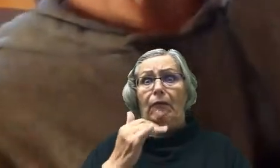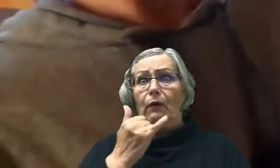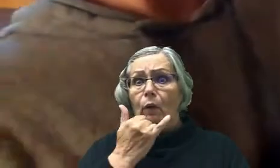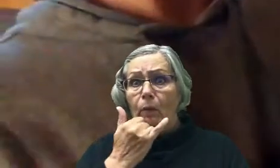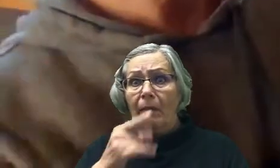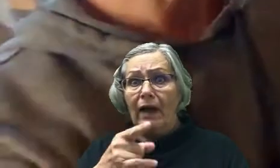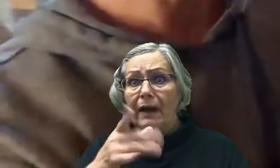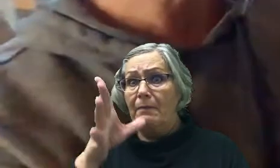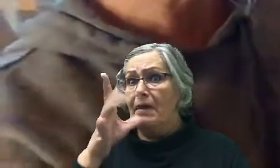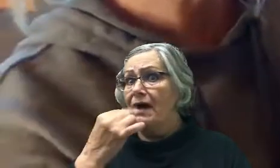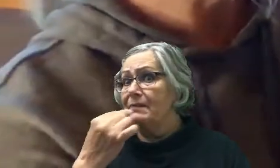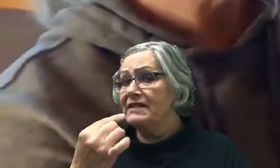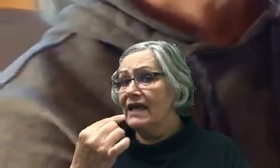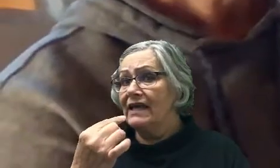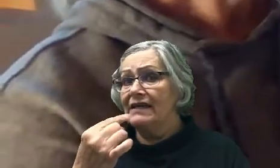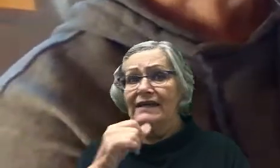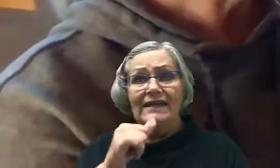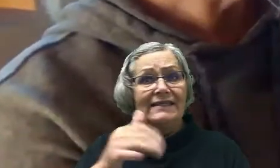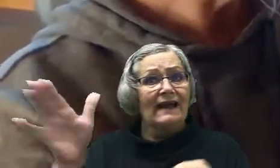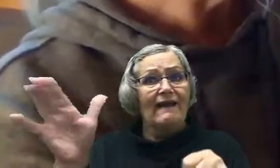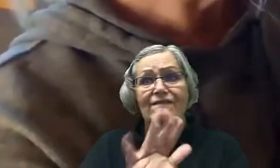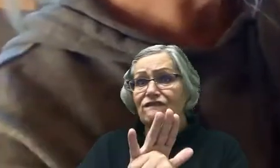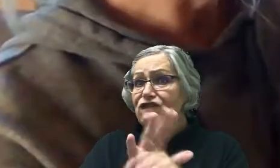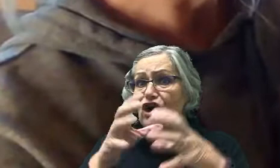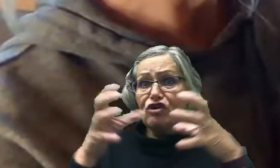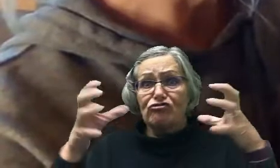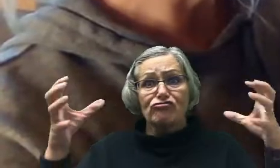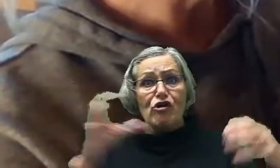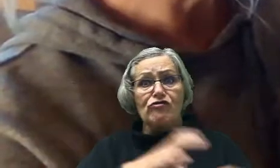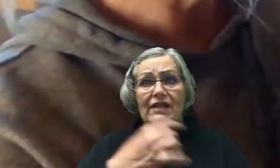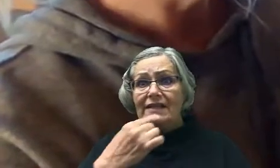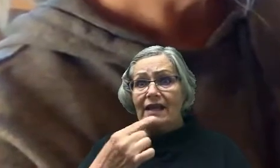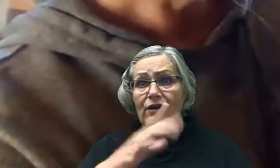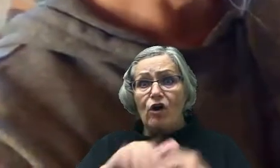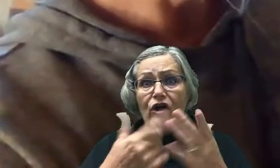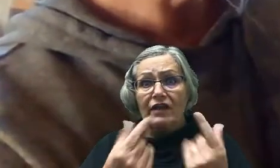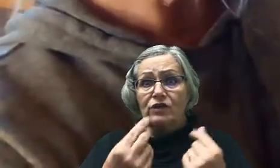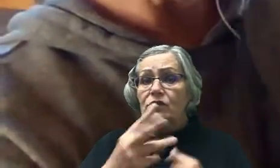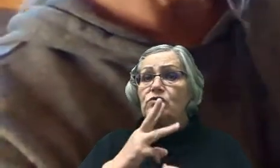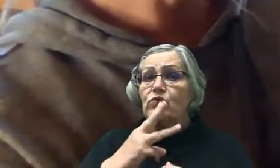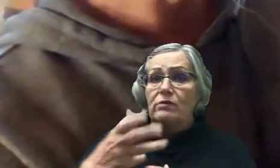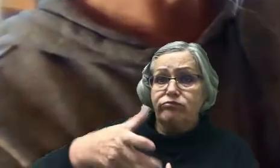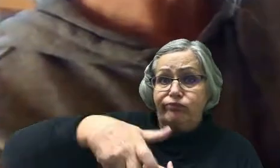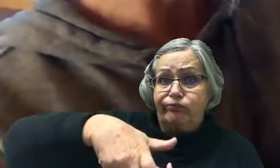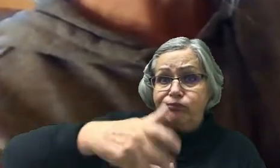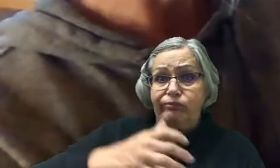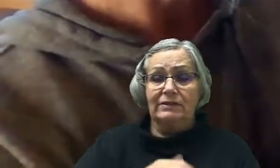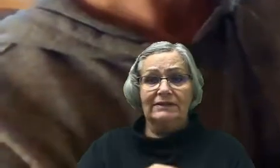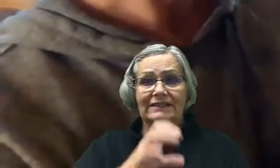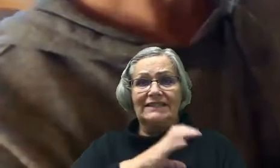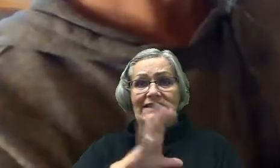My goodness, said Clayton's mother. And it's not even full grown, Clayton shrugged. All I do is water it, he